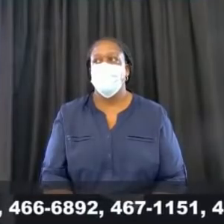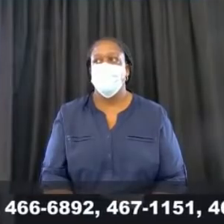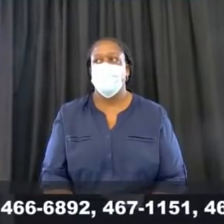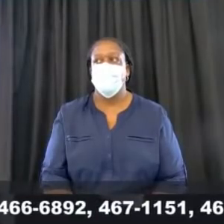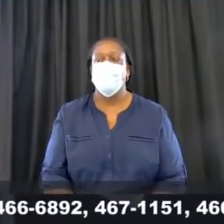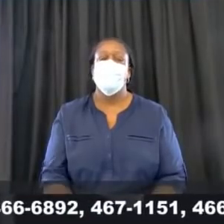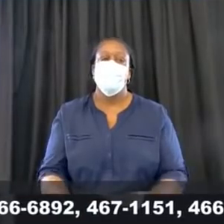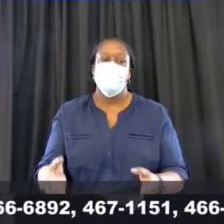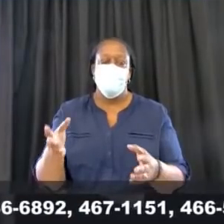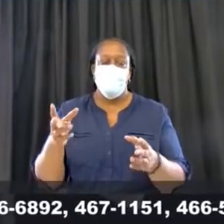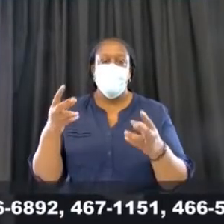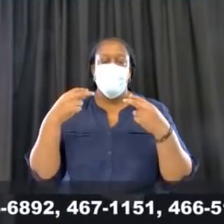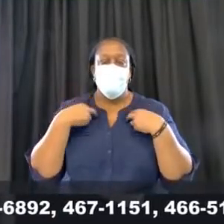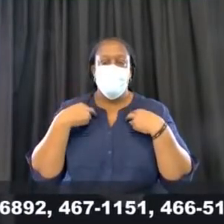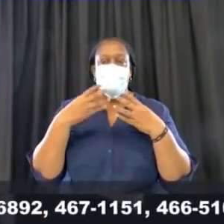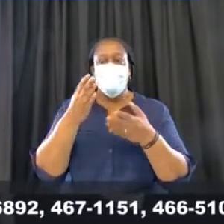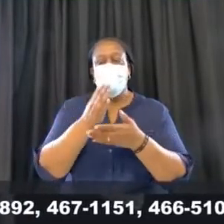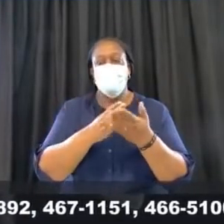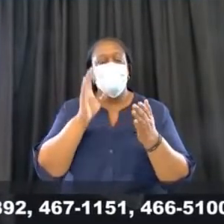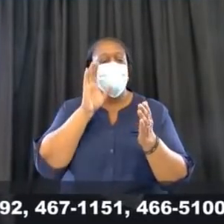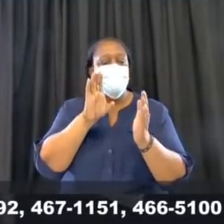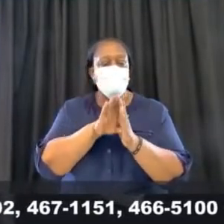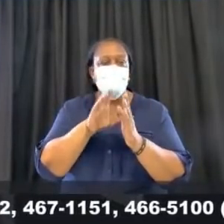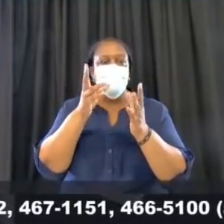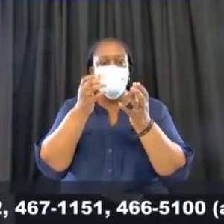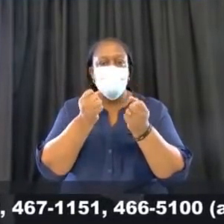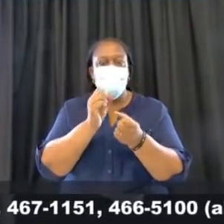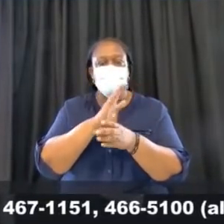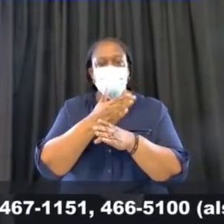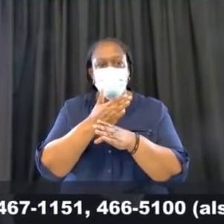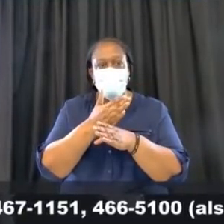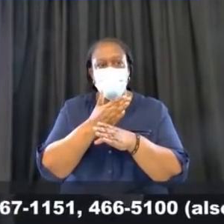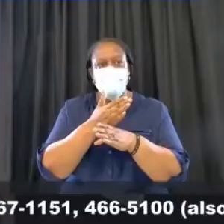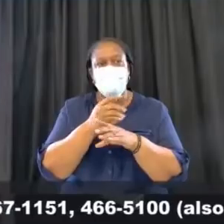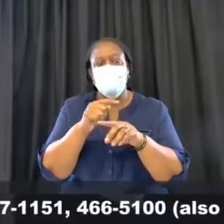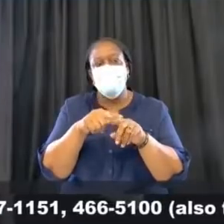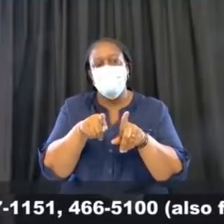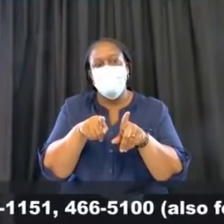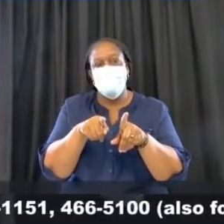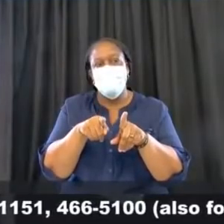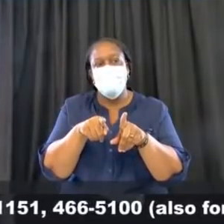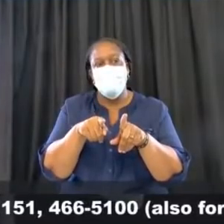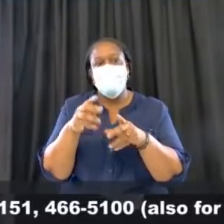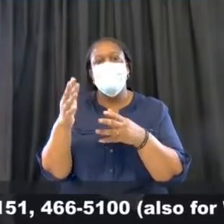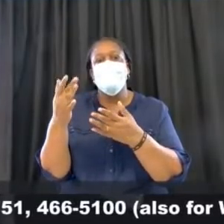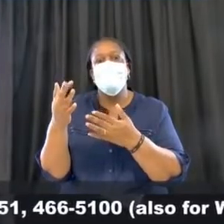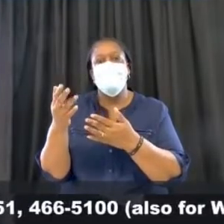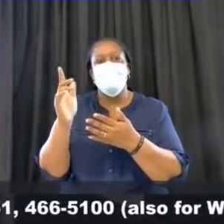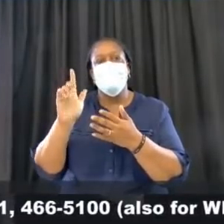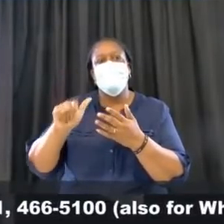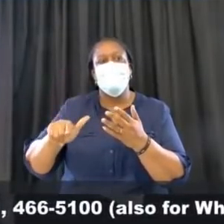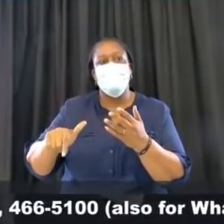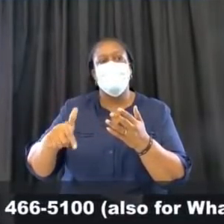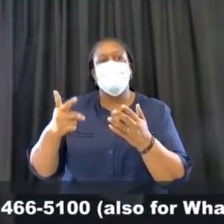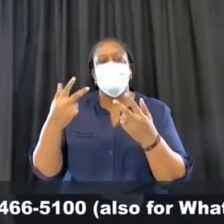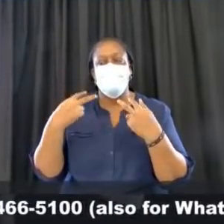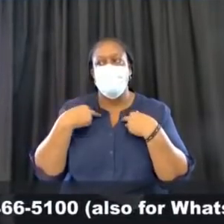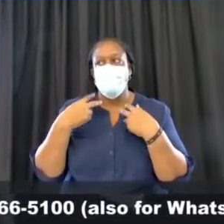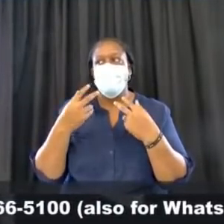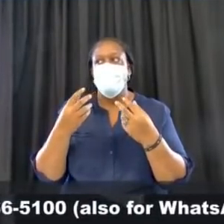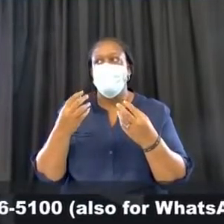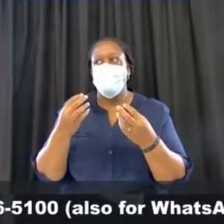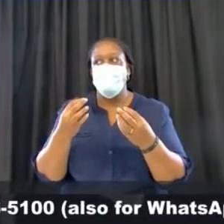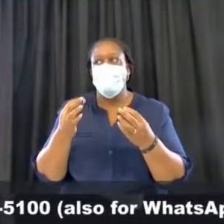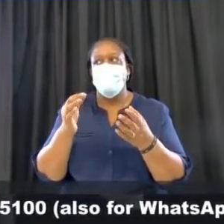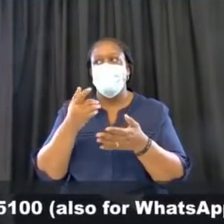liked to have shared with you. Yes, we will upload them later on to explain what is going to